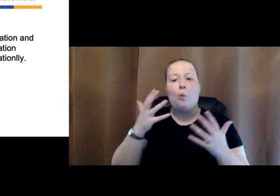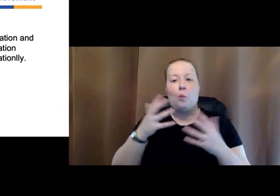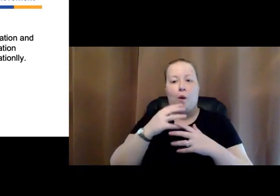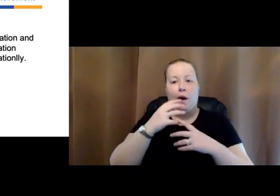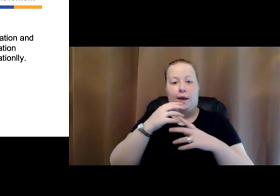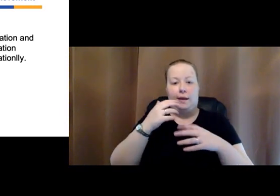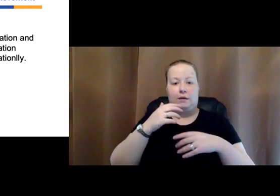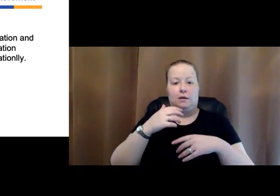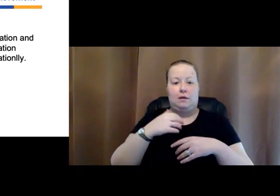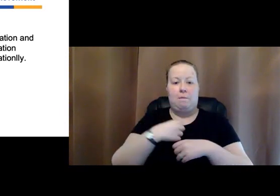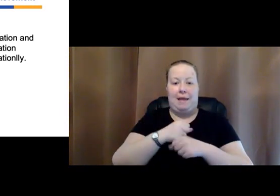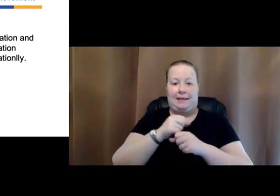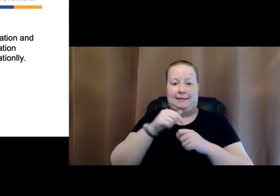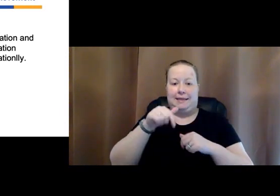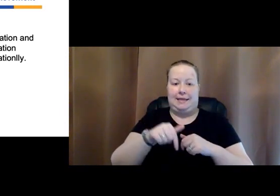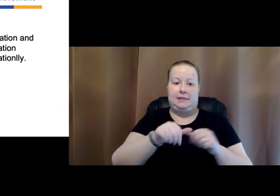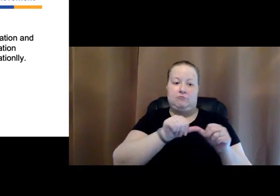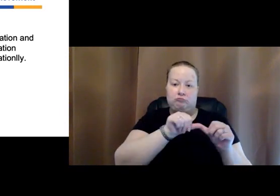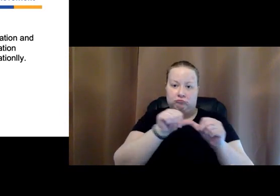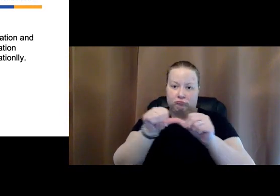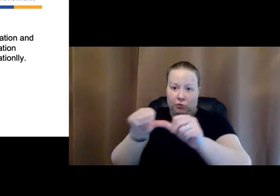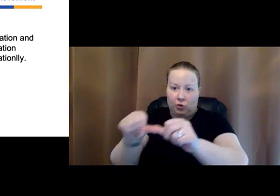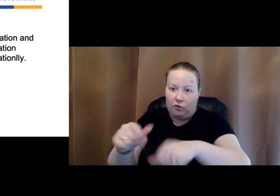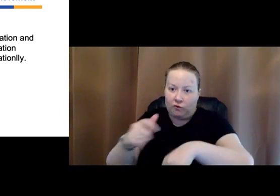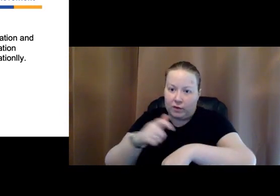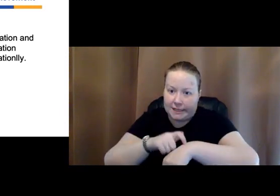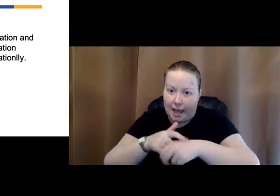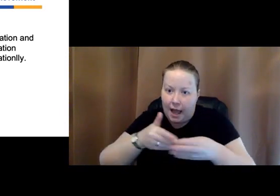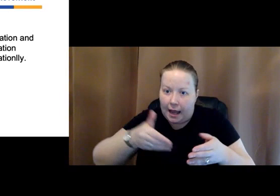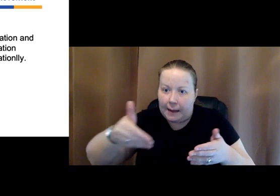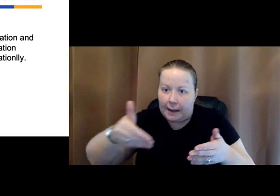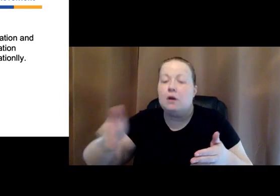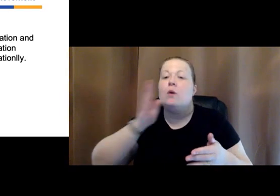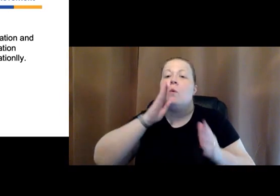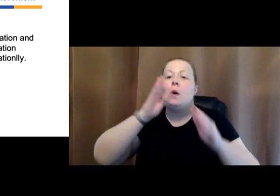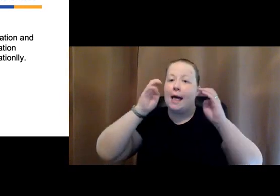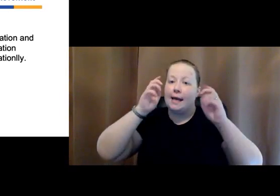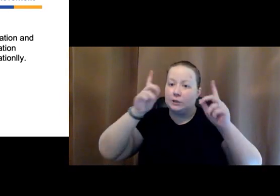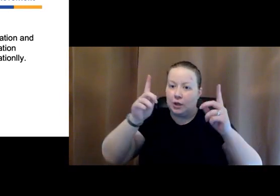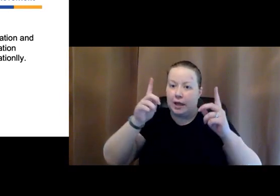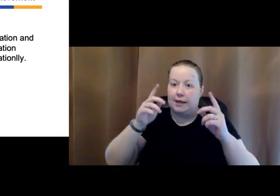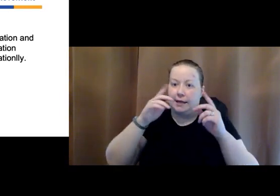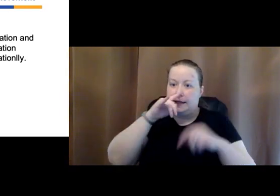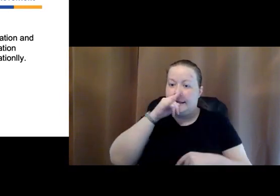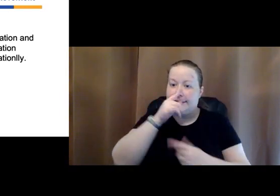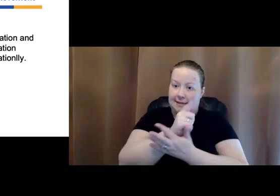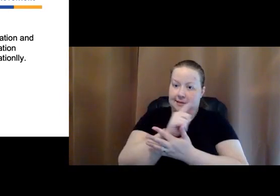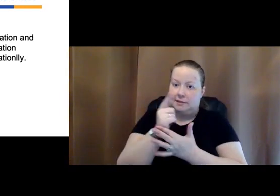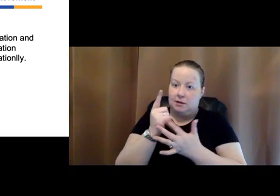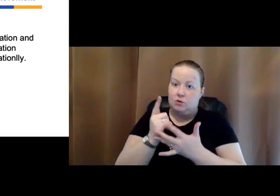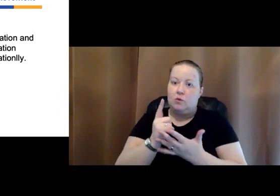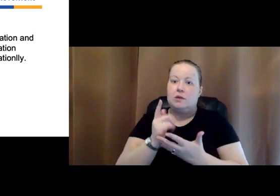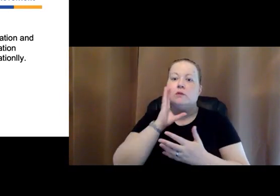over time, is educating kids in a sequence that's going to give them all the